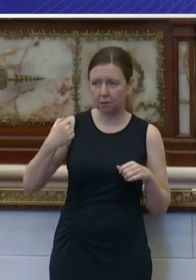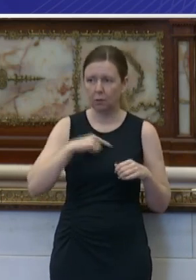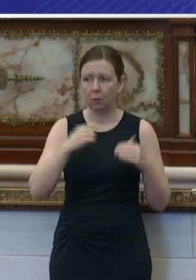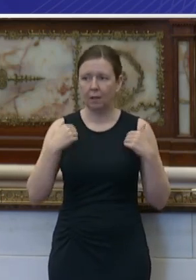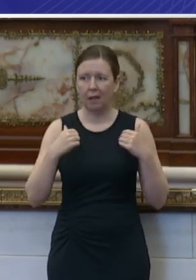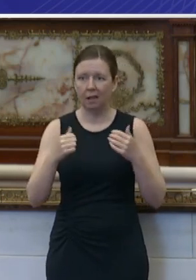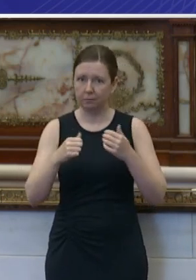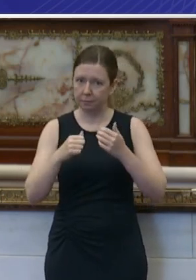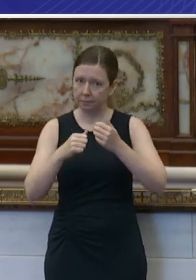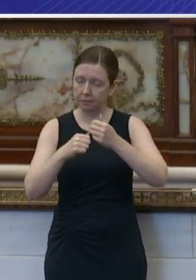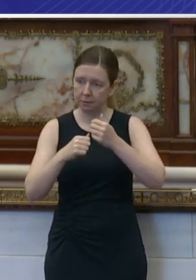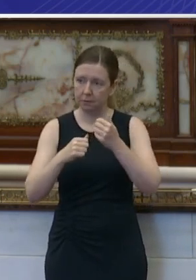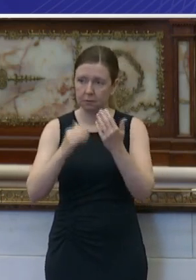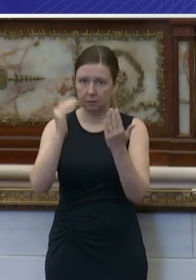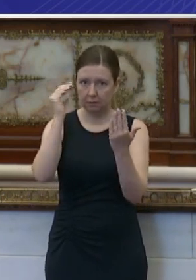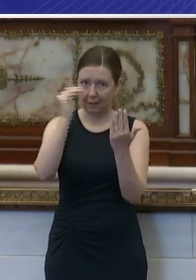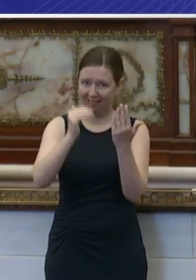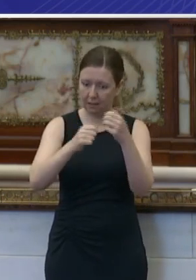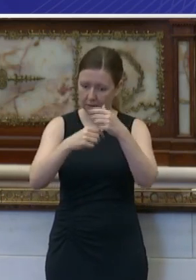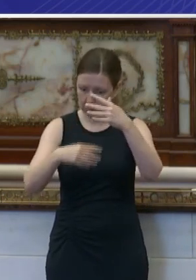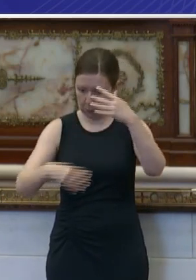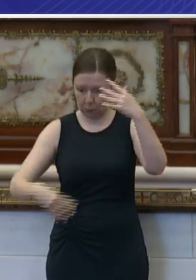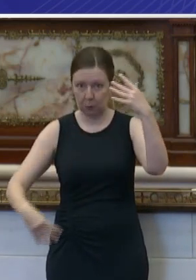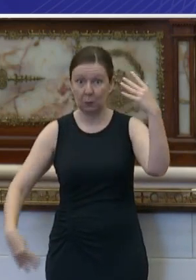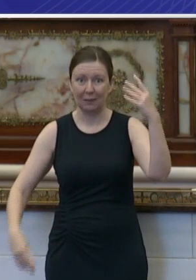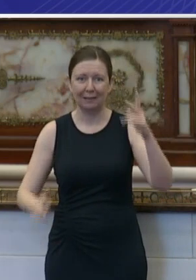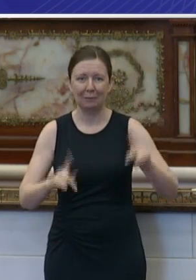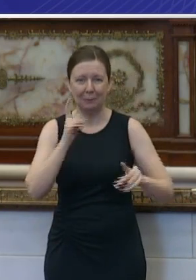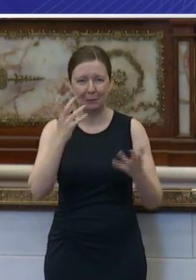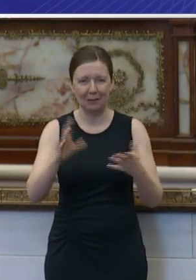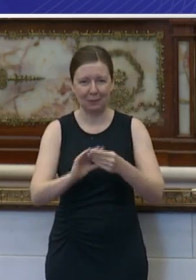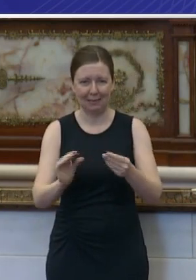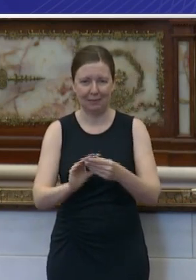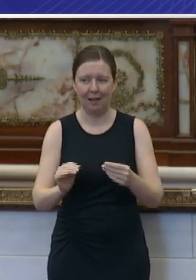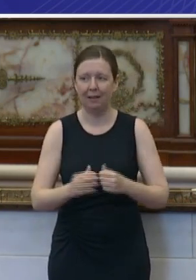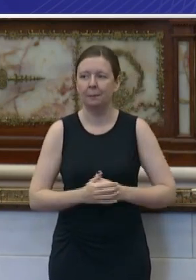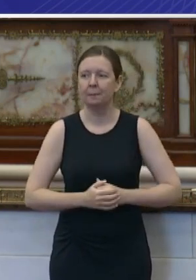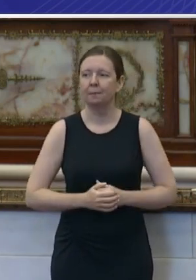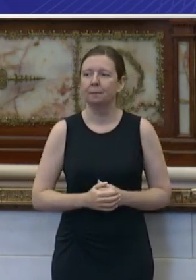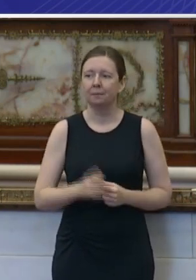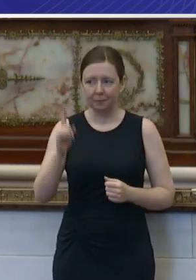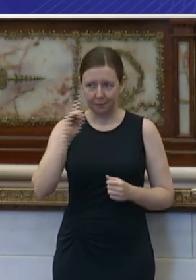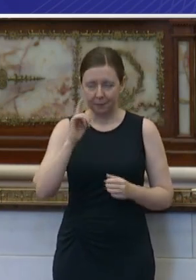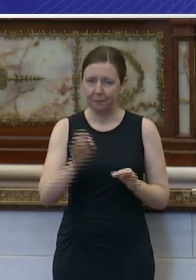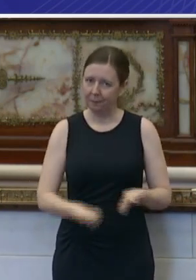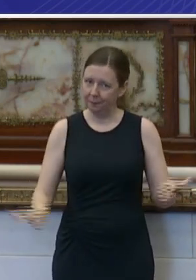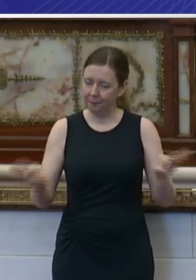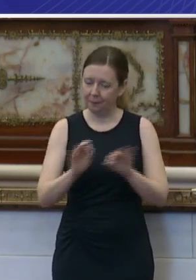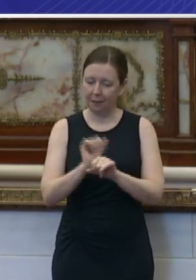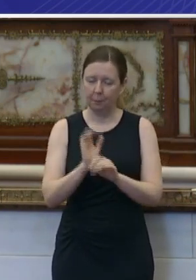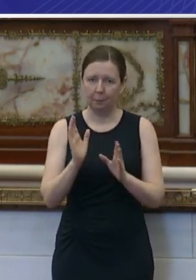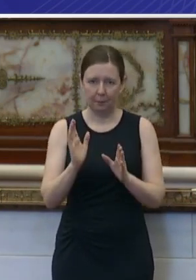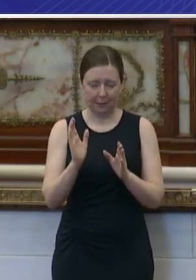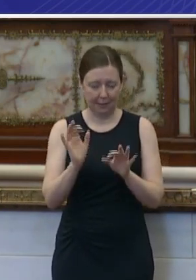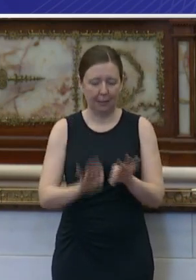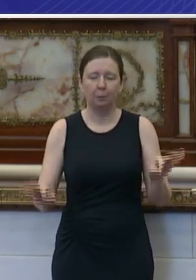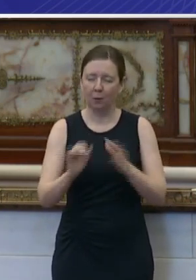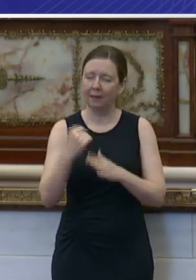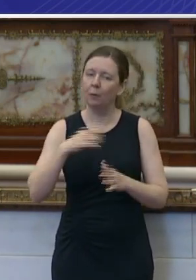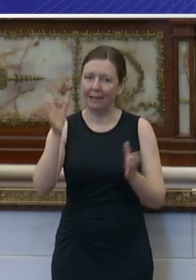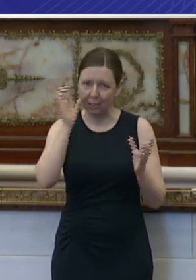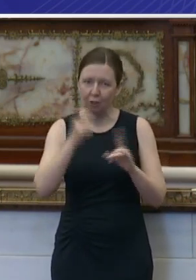quite a lengthy list of folks who would like to testify. And I think it's critically important that we hear from the